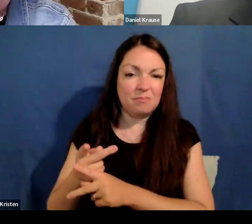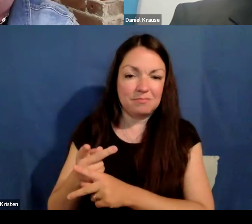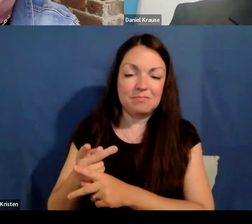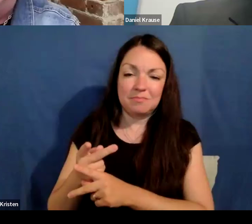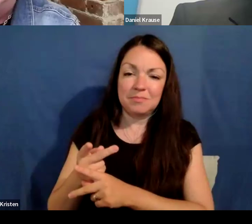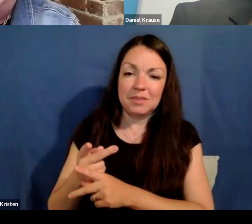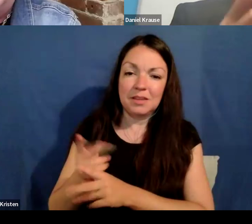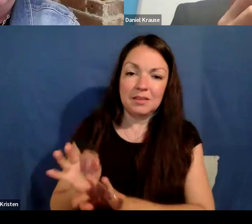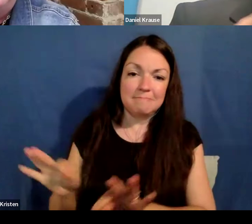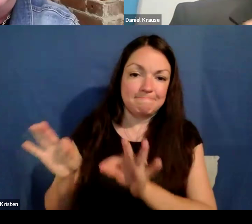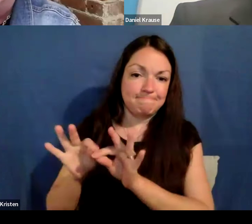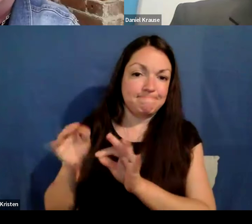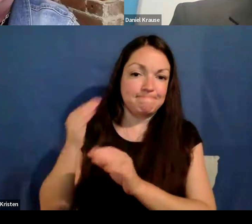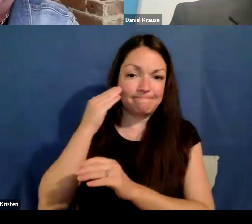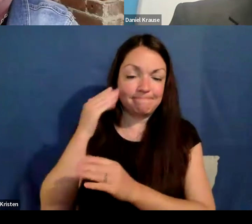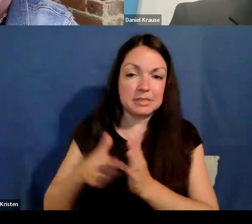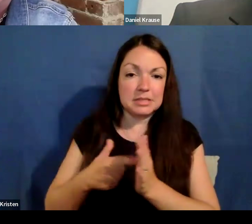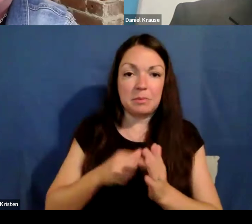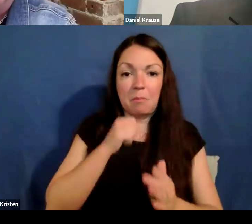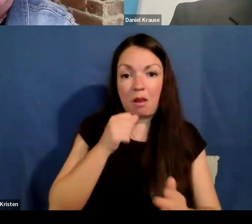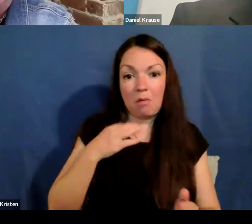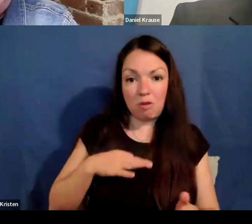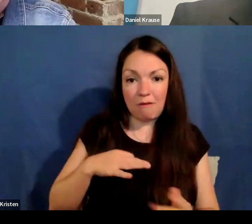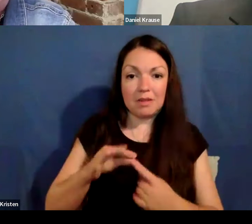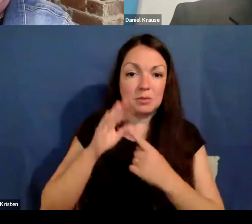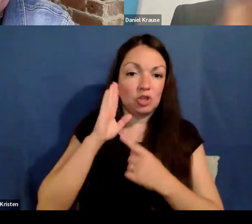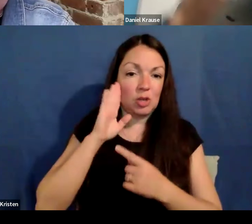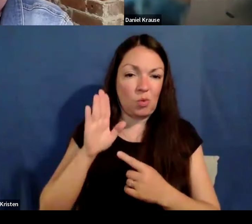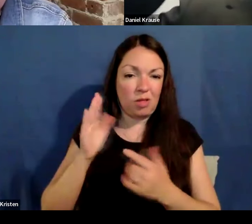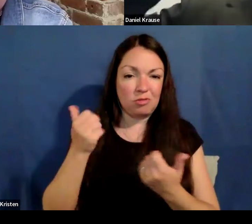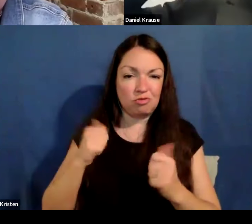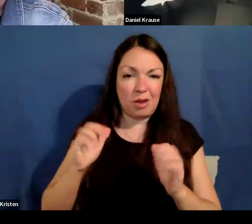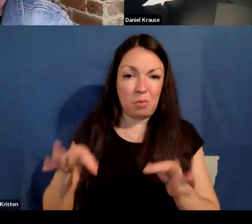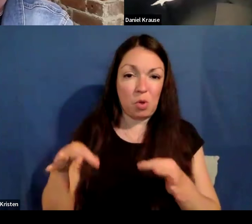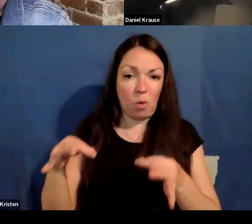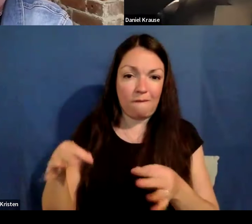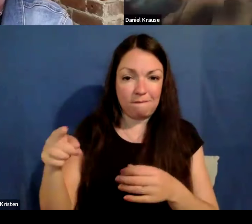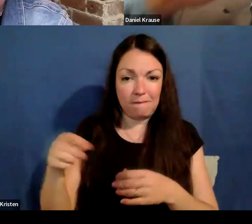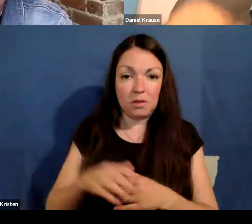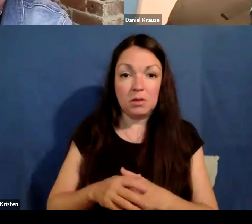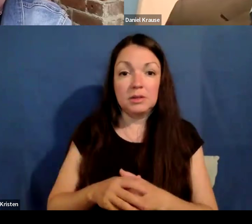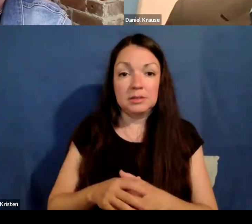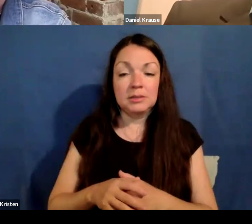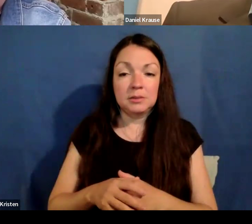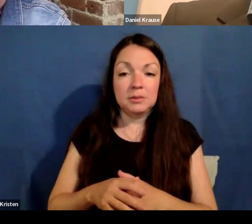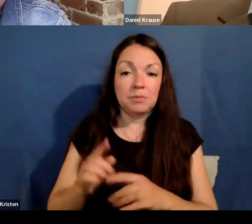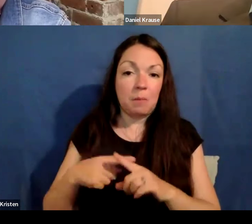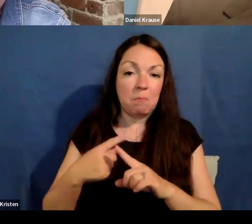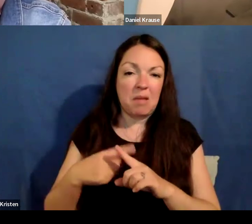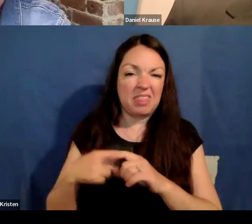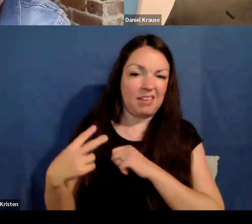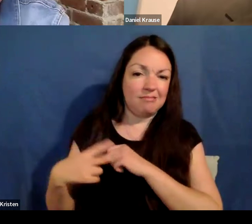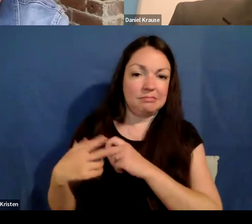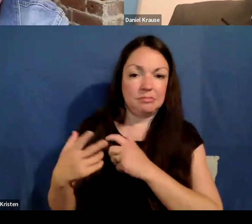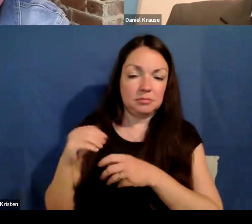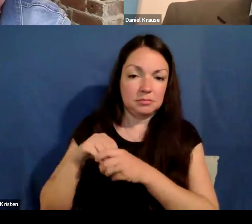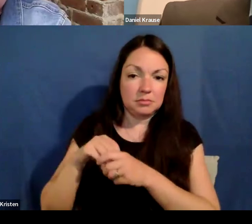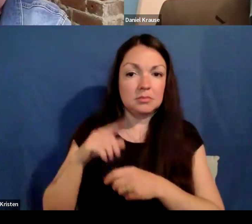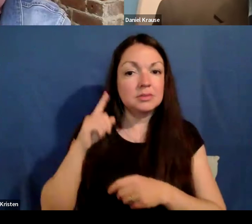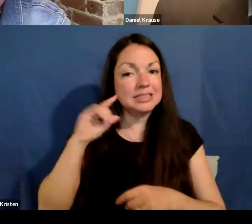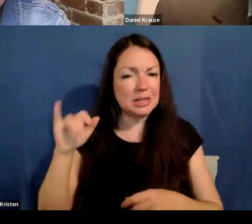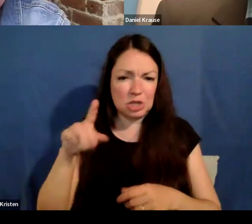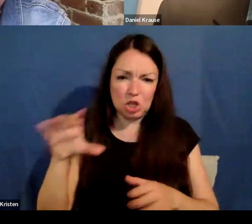yeah, sometimes nonprofit work, especially, they'll try to put you off on when And it you're just paid, how occurred to me, often. Teresa, Monthly retainer, good for you. It sounds like you're